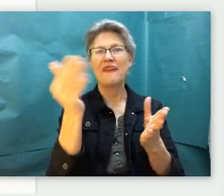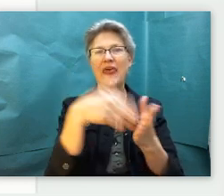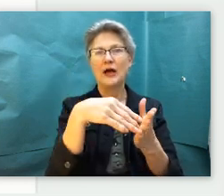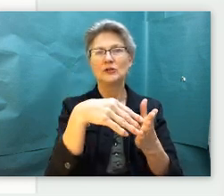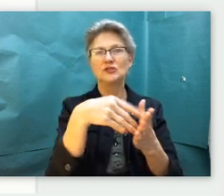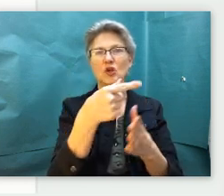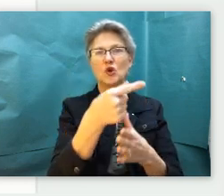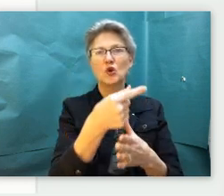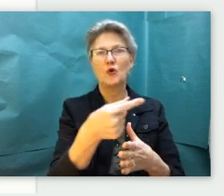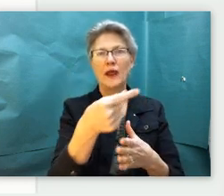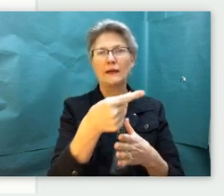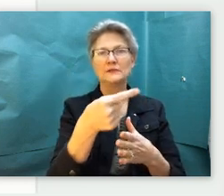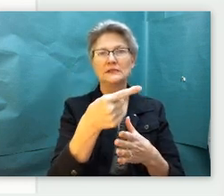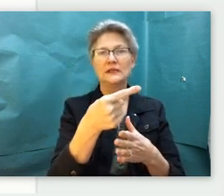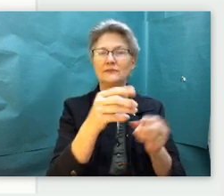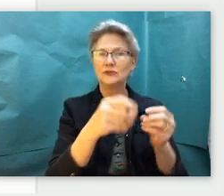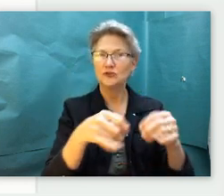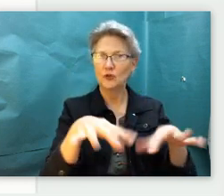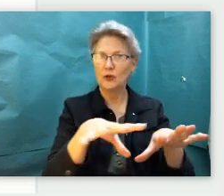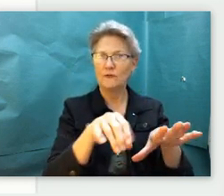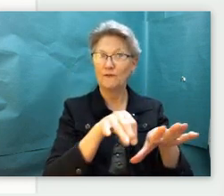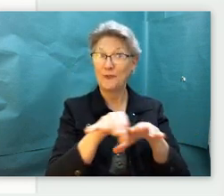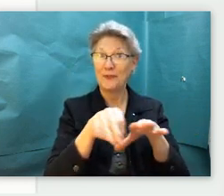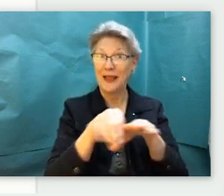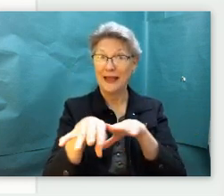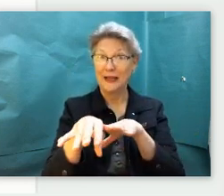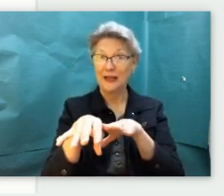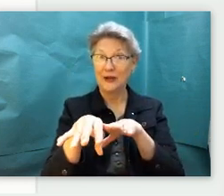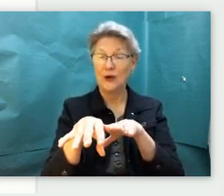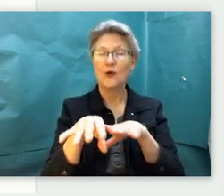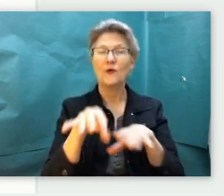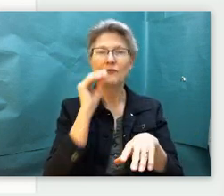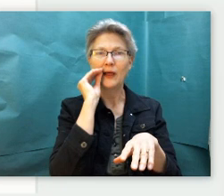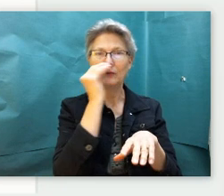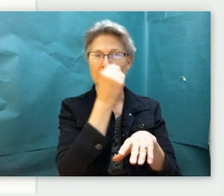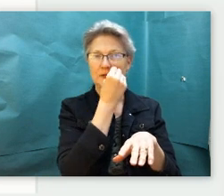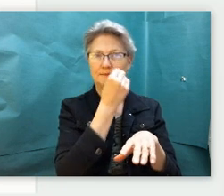9,000 grams of soil to plant her bluebonnets.